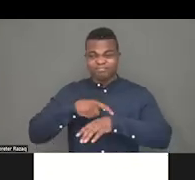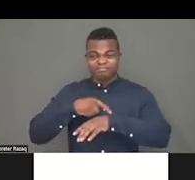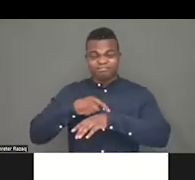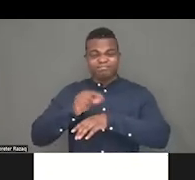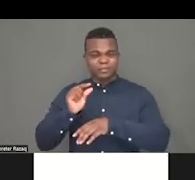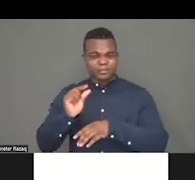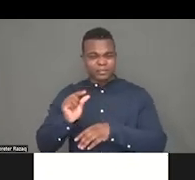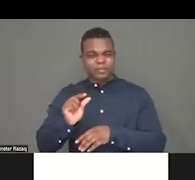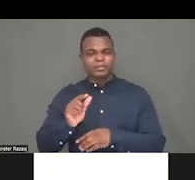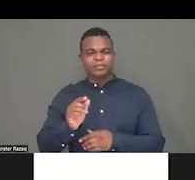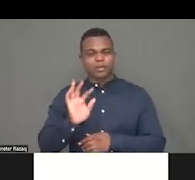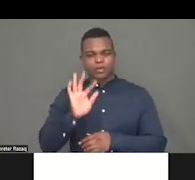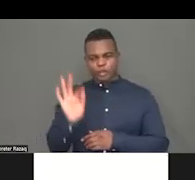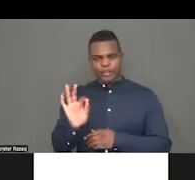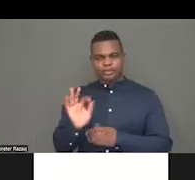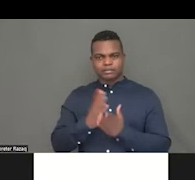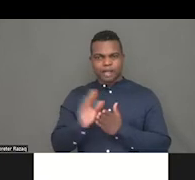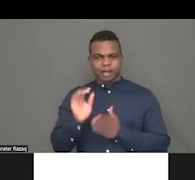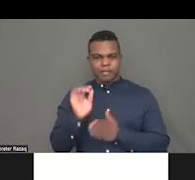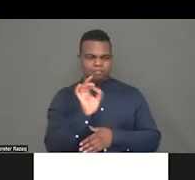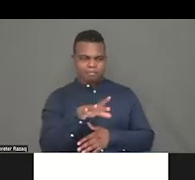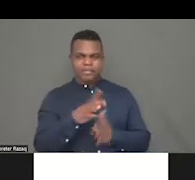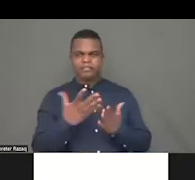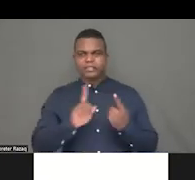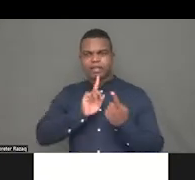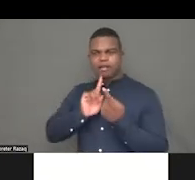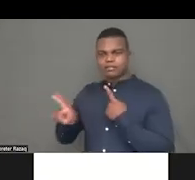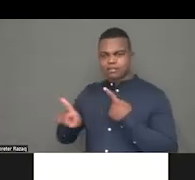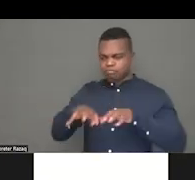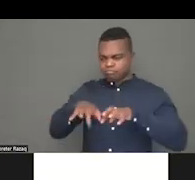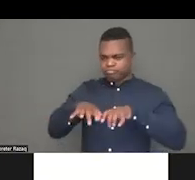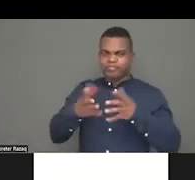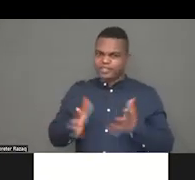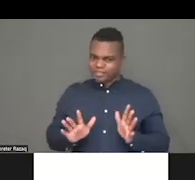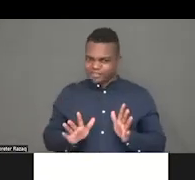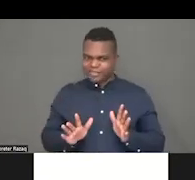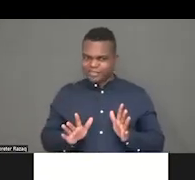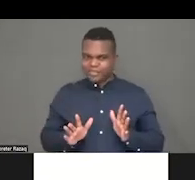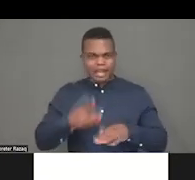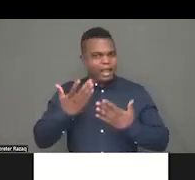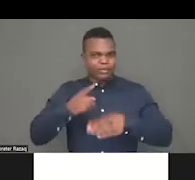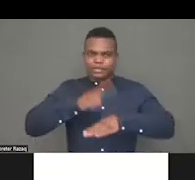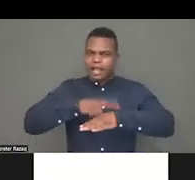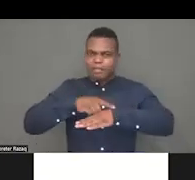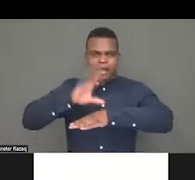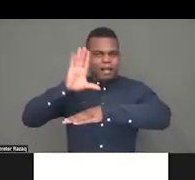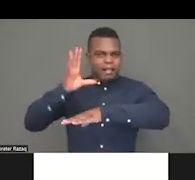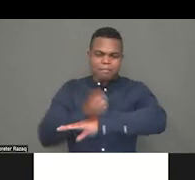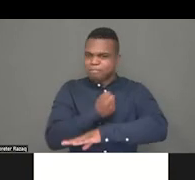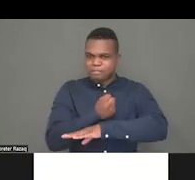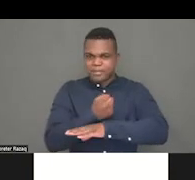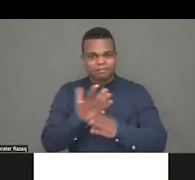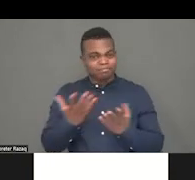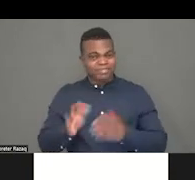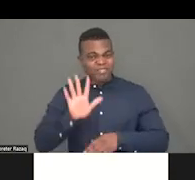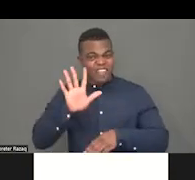because we realize we don't have so much time. We've just got 5 minutes for this section. However, Please do keep answering the questions. We'll see what we can do